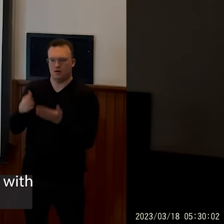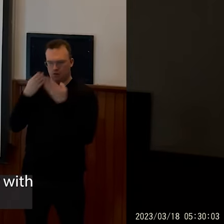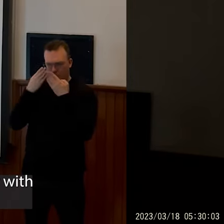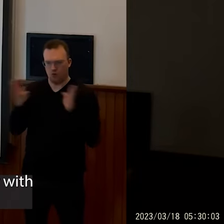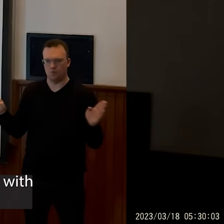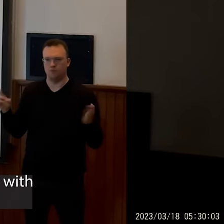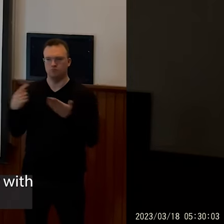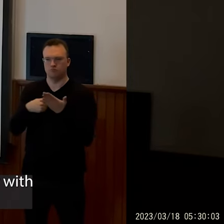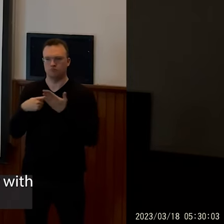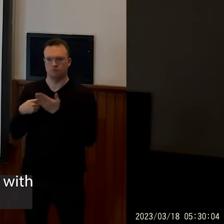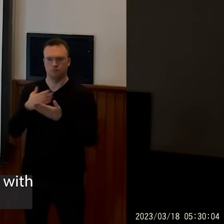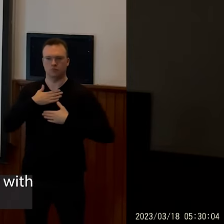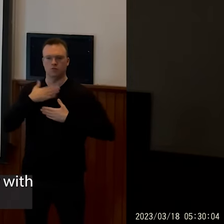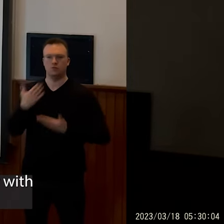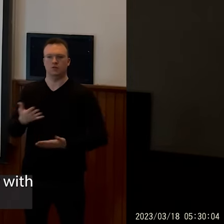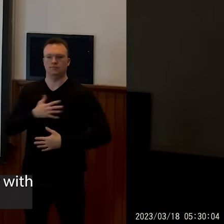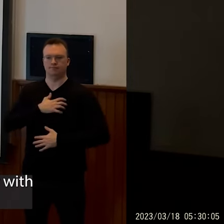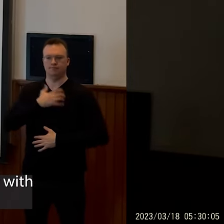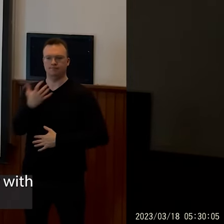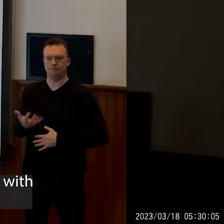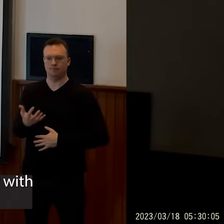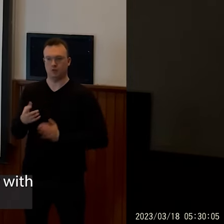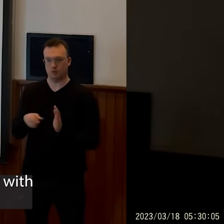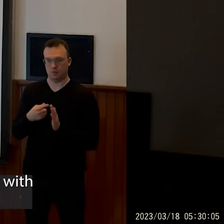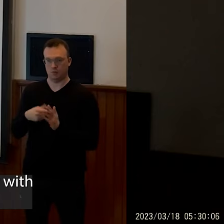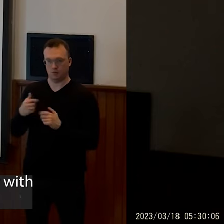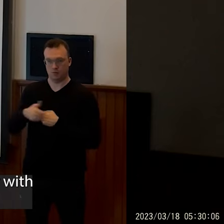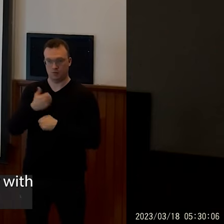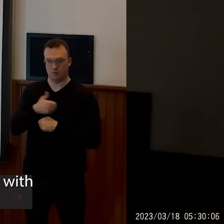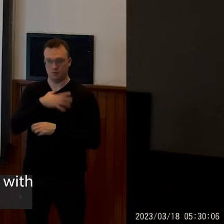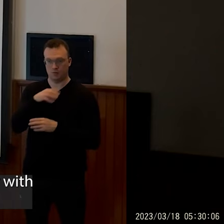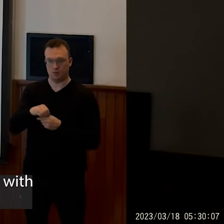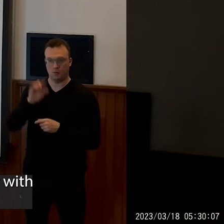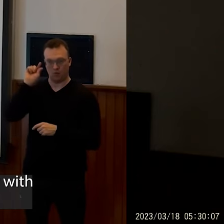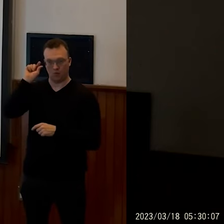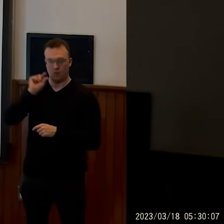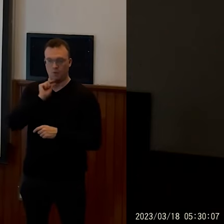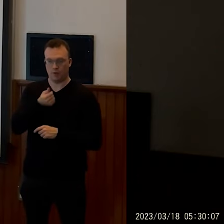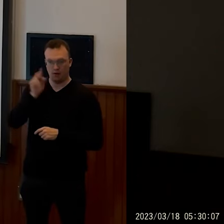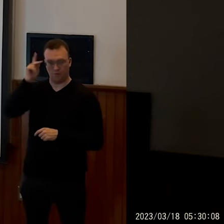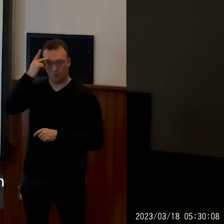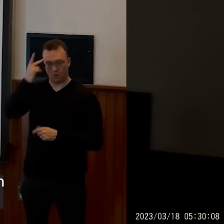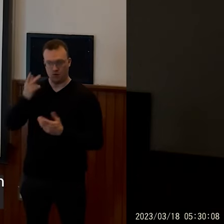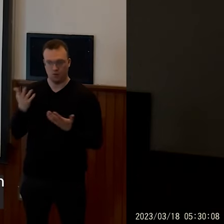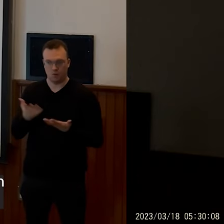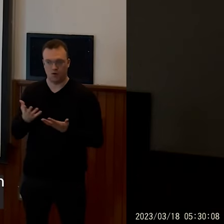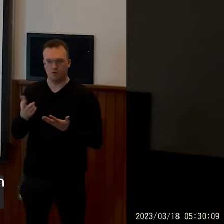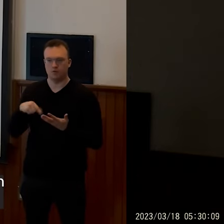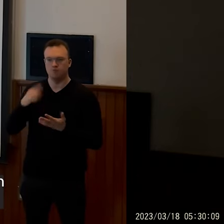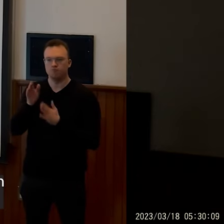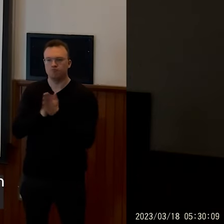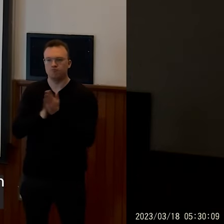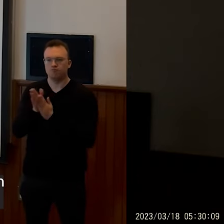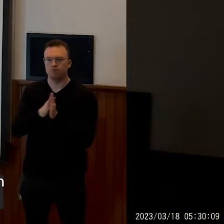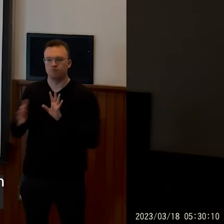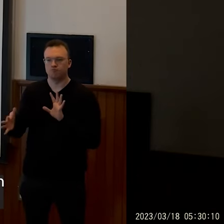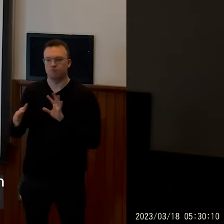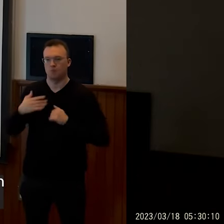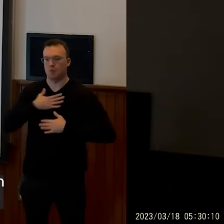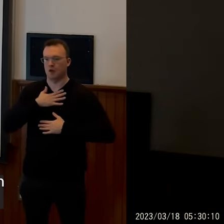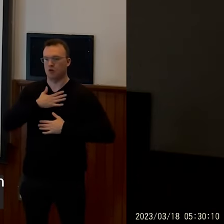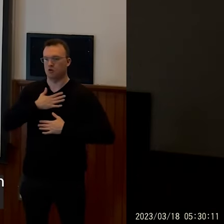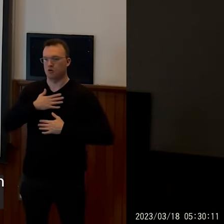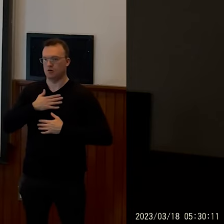then actually, and then sometimes the danger with queer politics is that we always want to attach pleasure